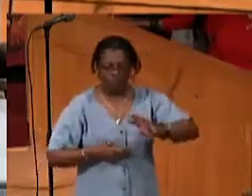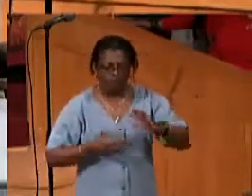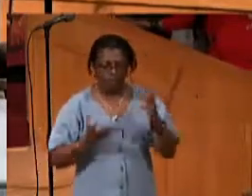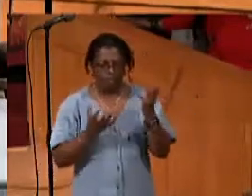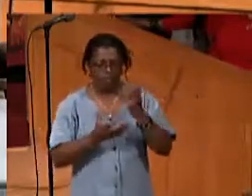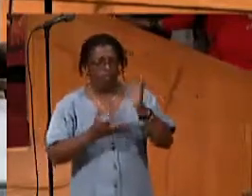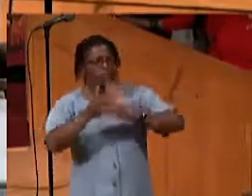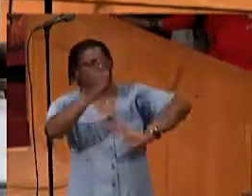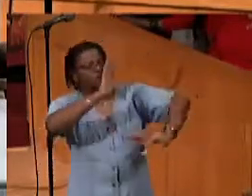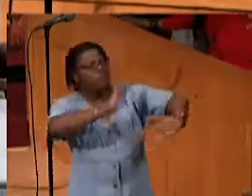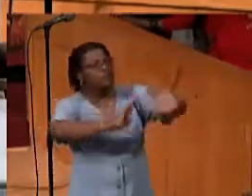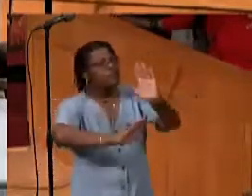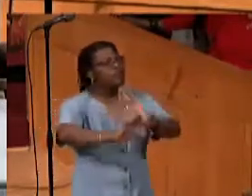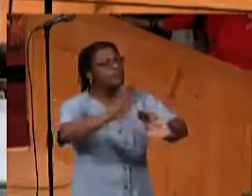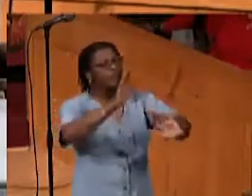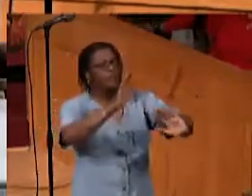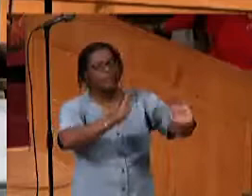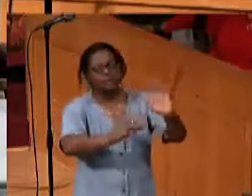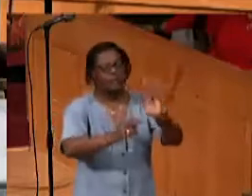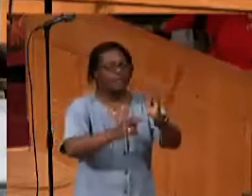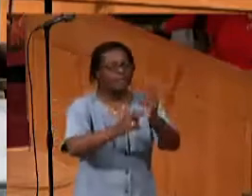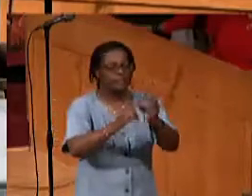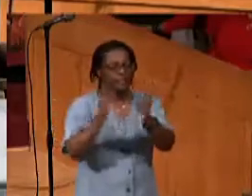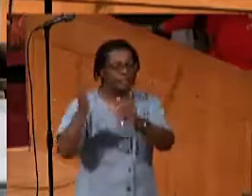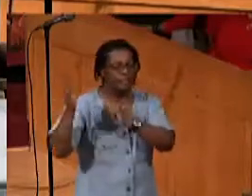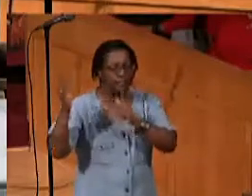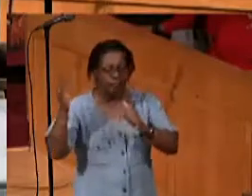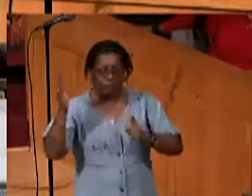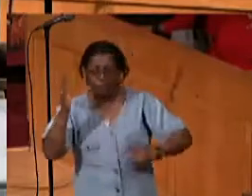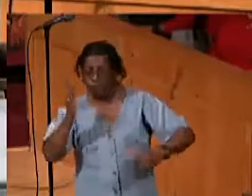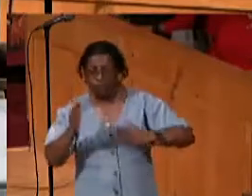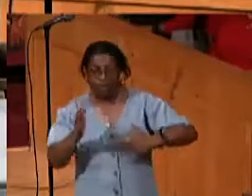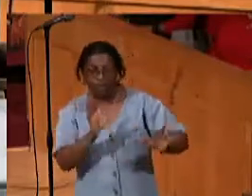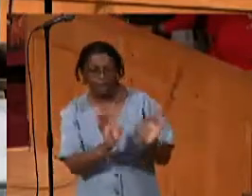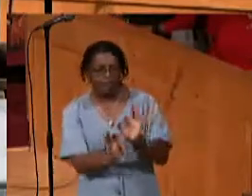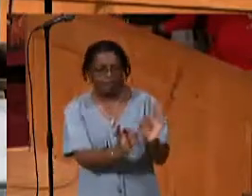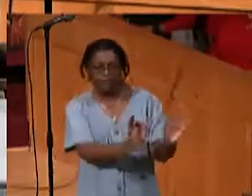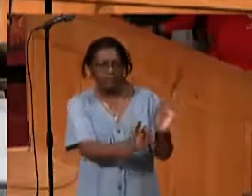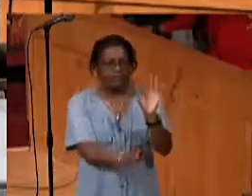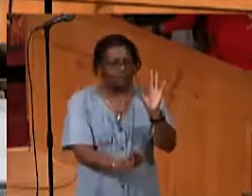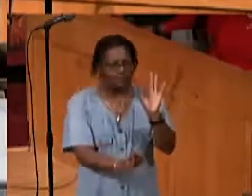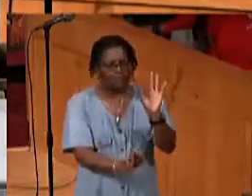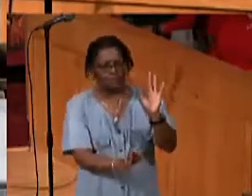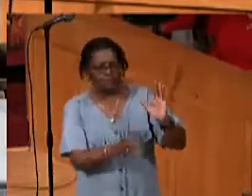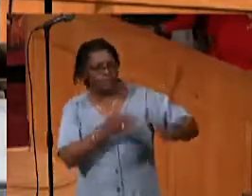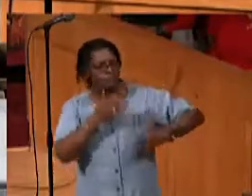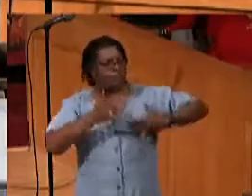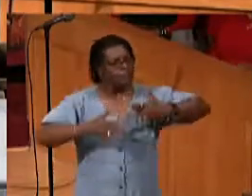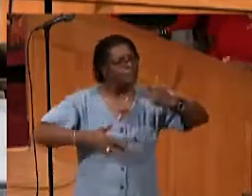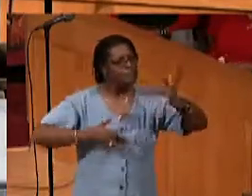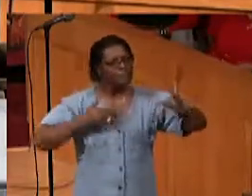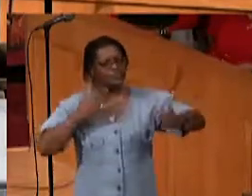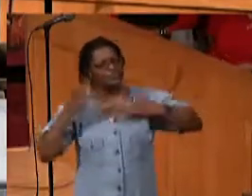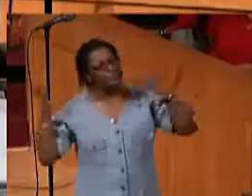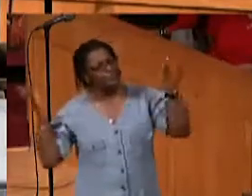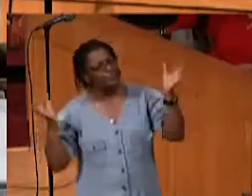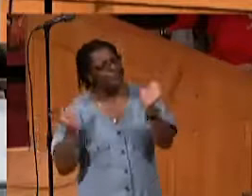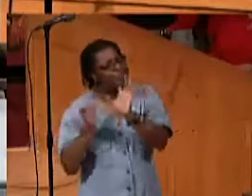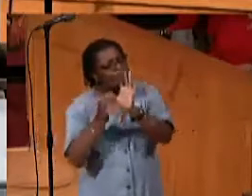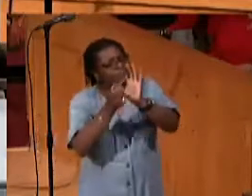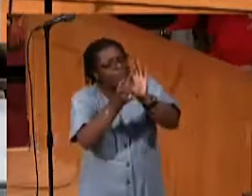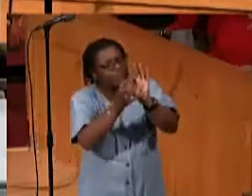Lord, she says, and my spirit rejoiced in God. Church, that